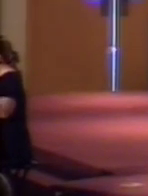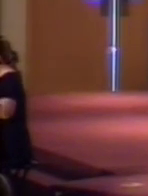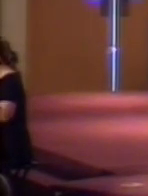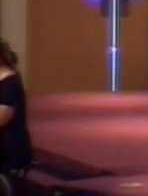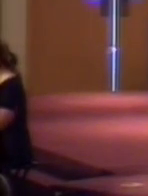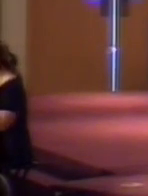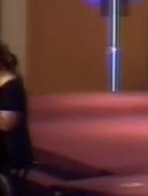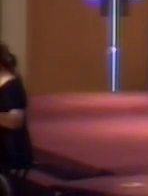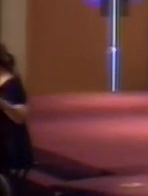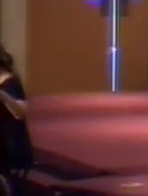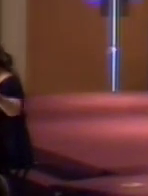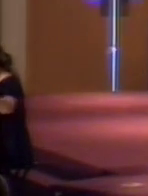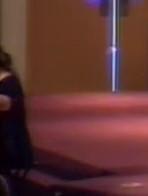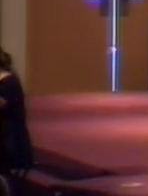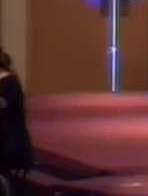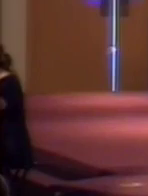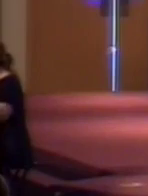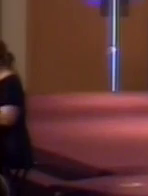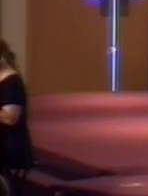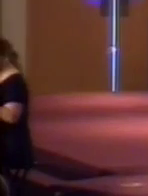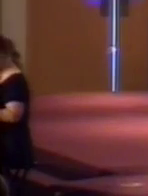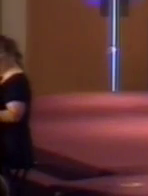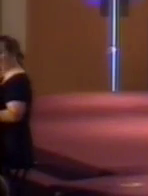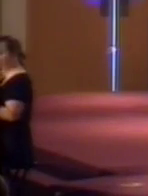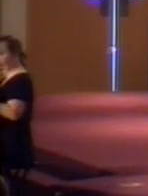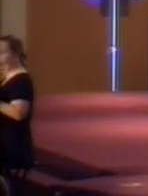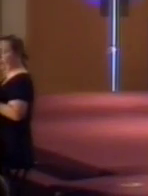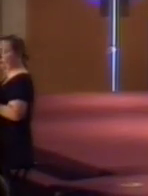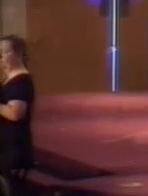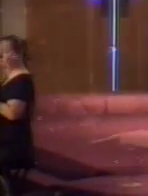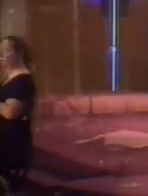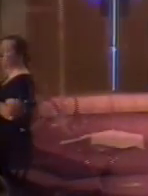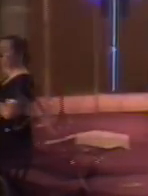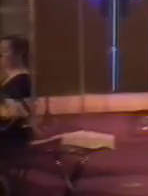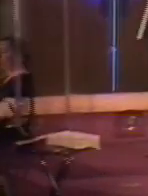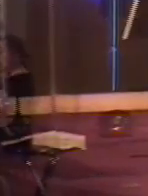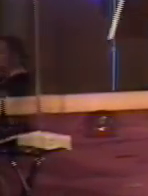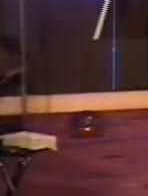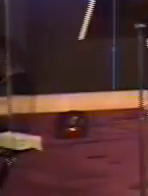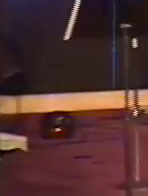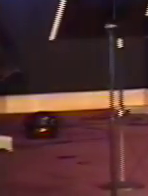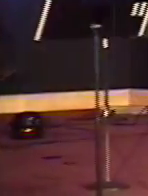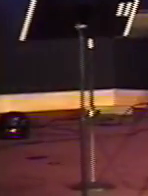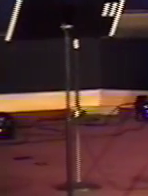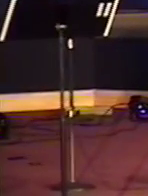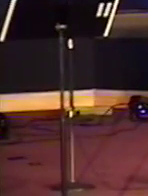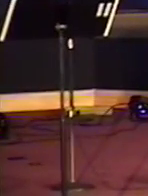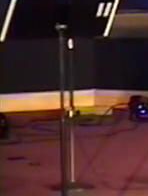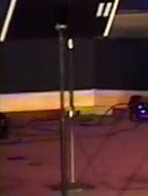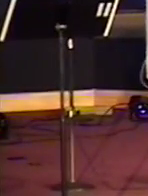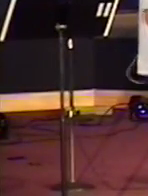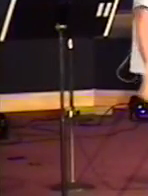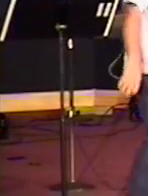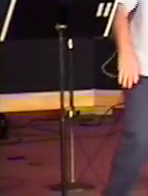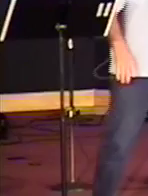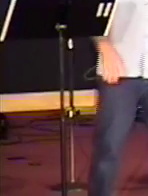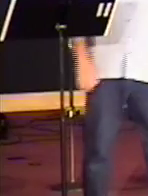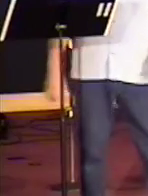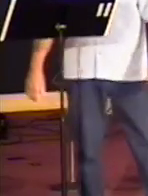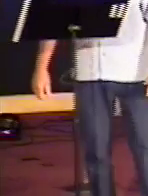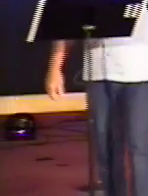people. And I thought, you know, I'm going to lose my position. Fastest guy around. And so there was a guy by the name of Wayne